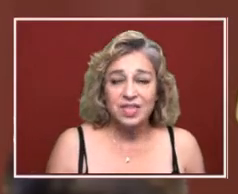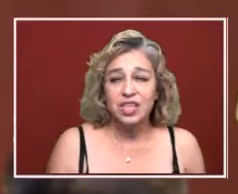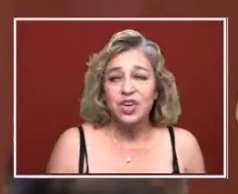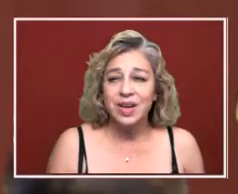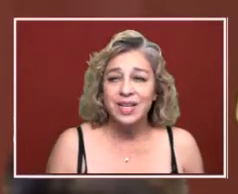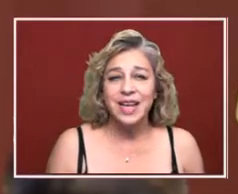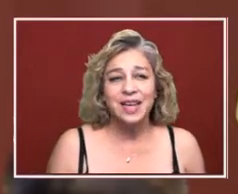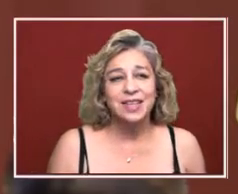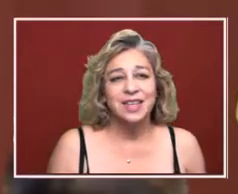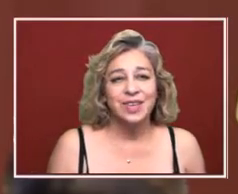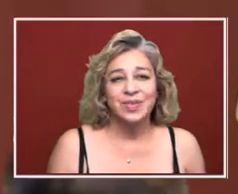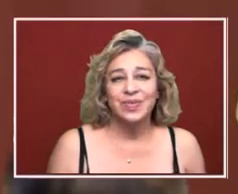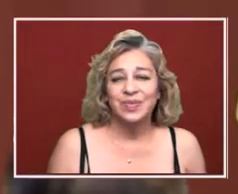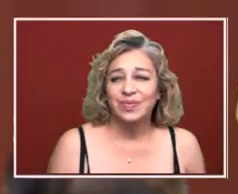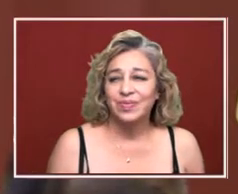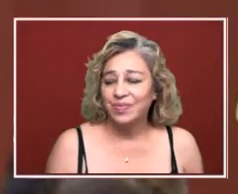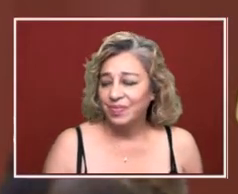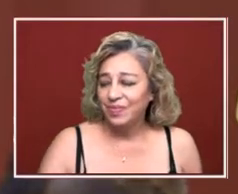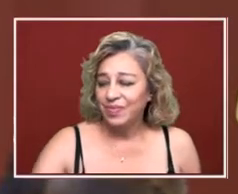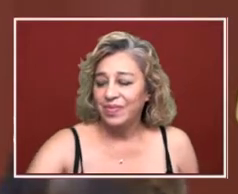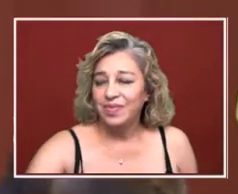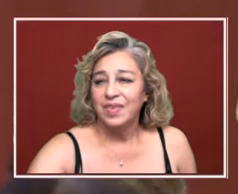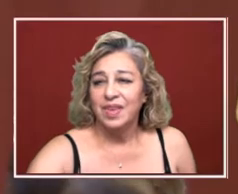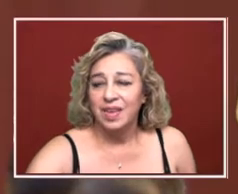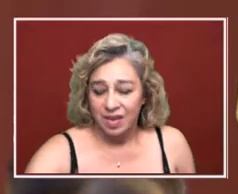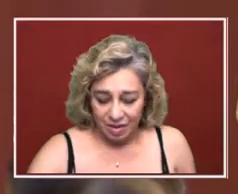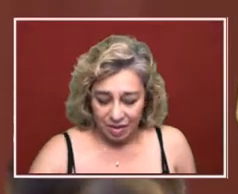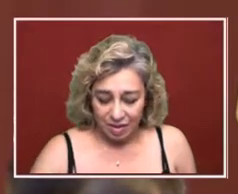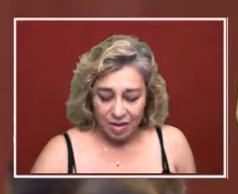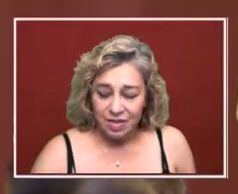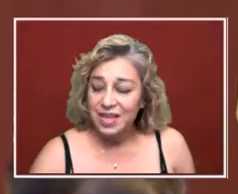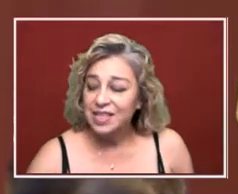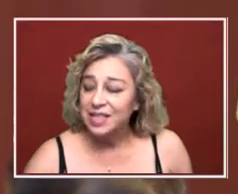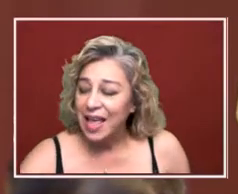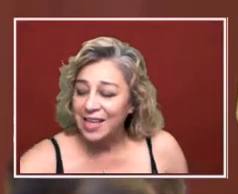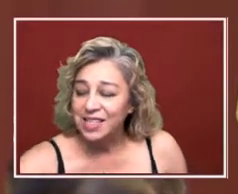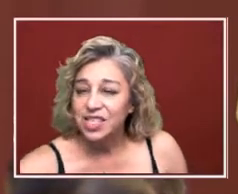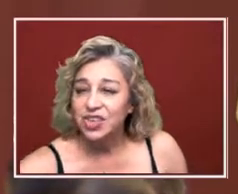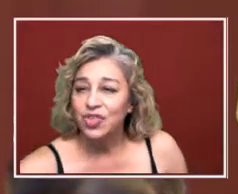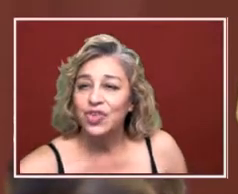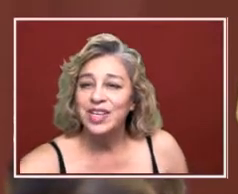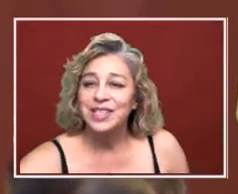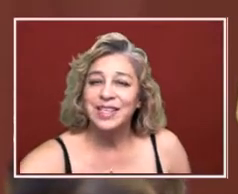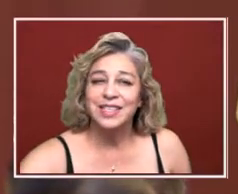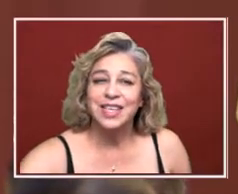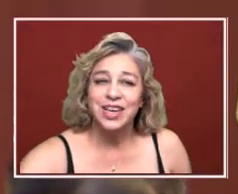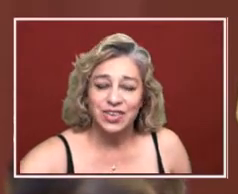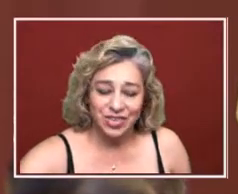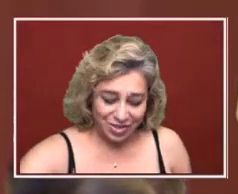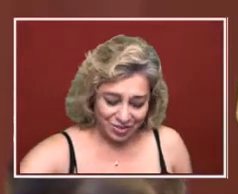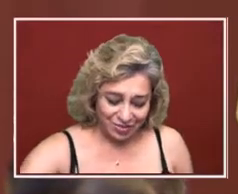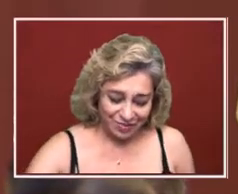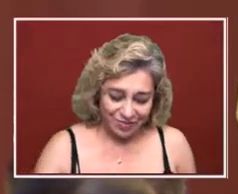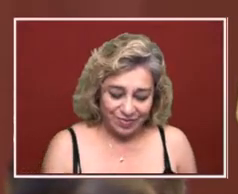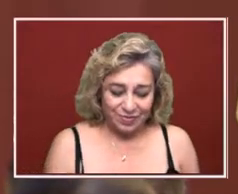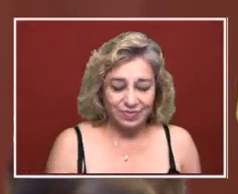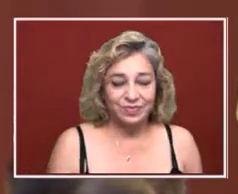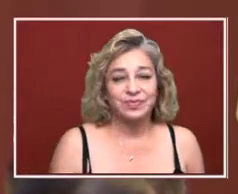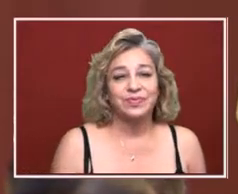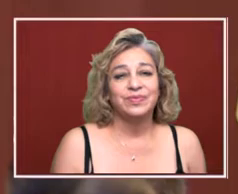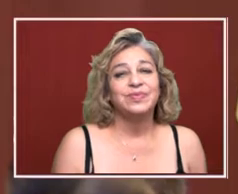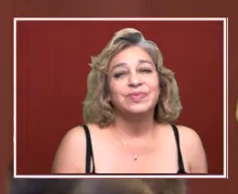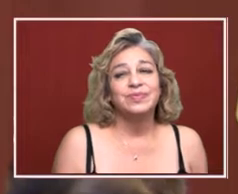1983 to this current date. Estos últimos 36 años. These last 36 years.